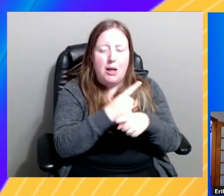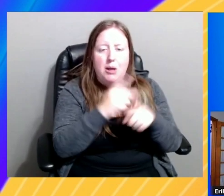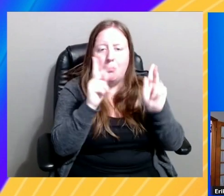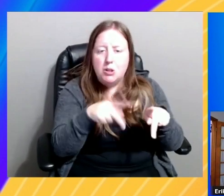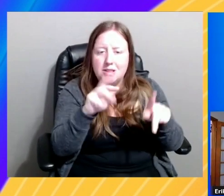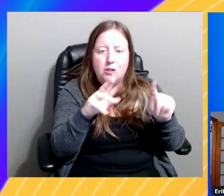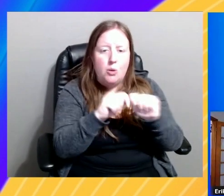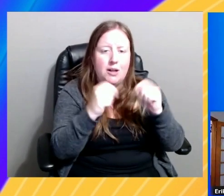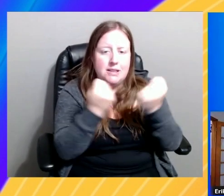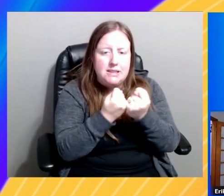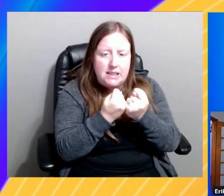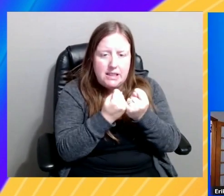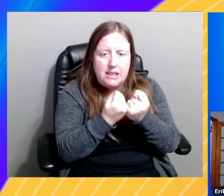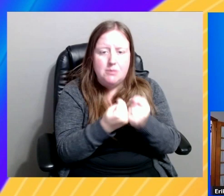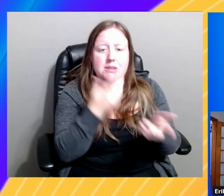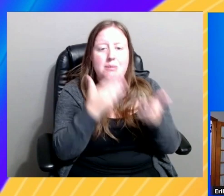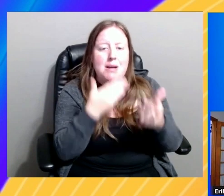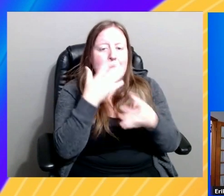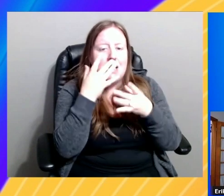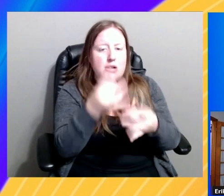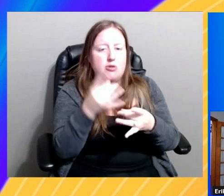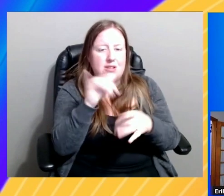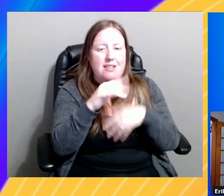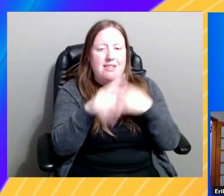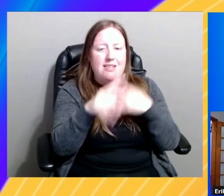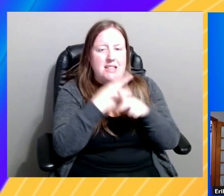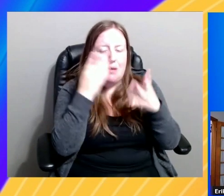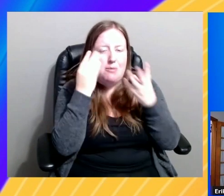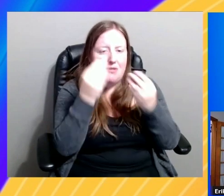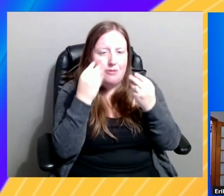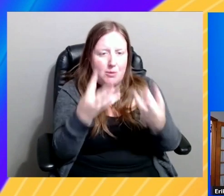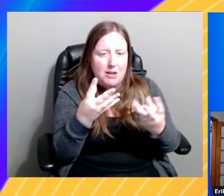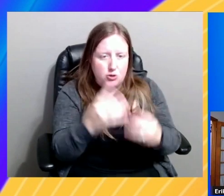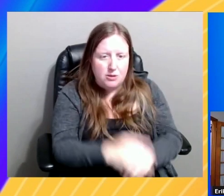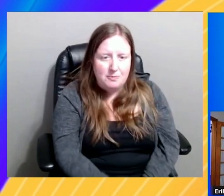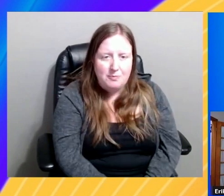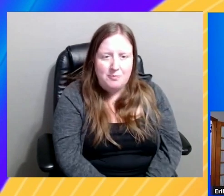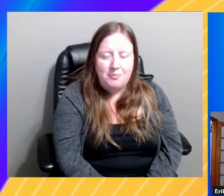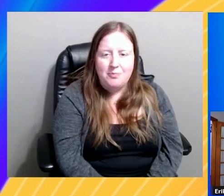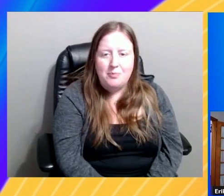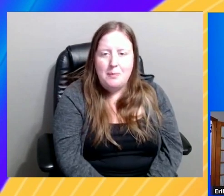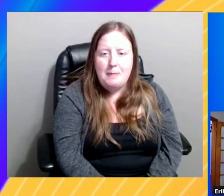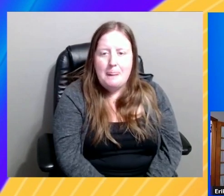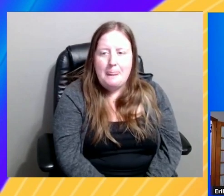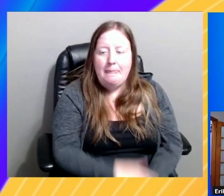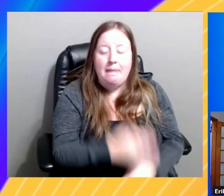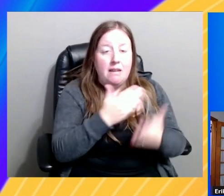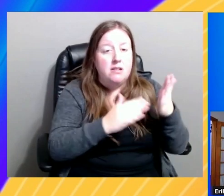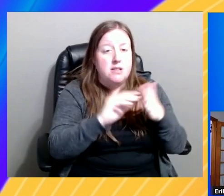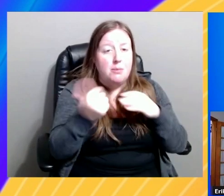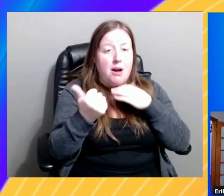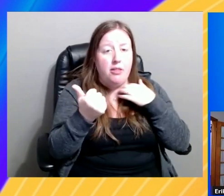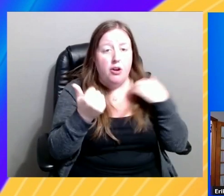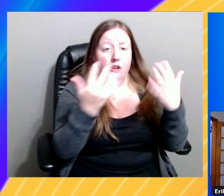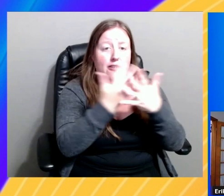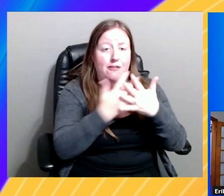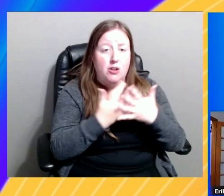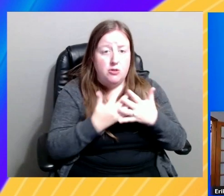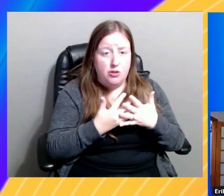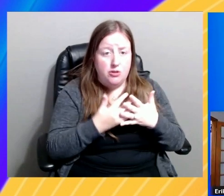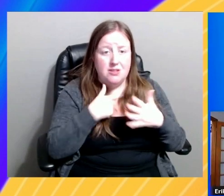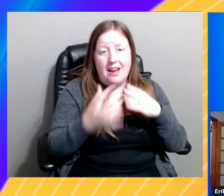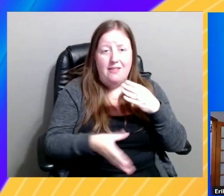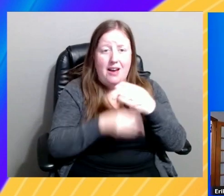be interested in this type of information. And some other filters that I've also added to this are going to